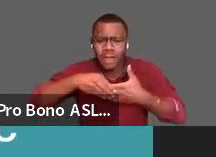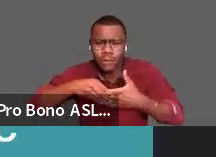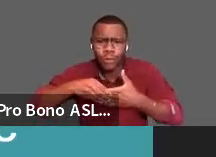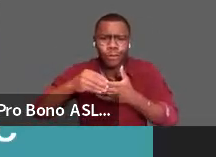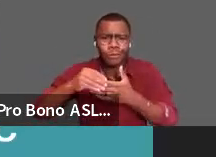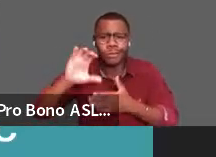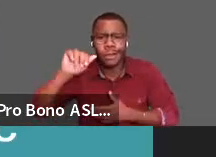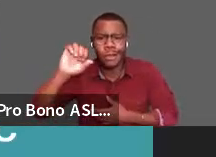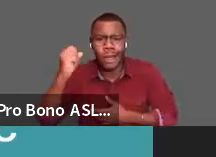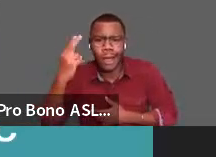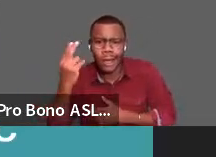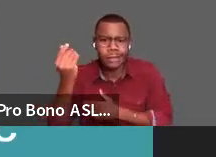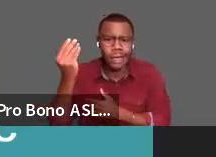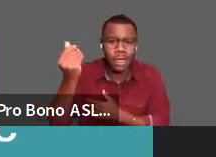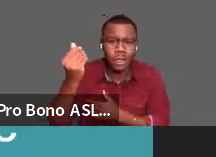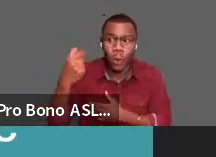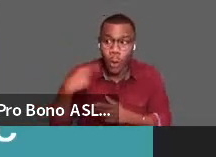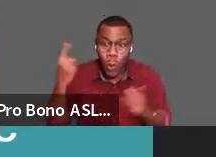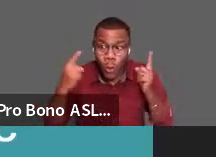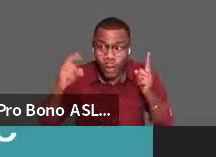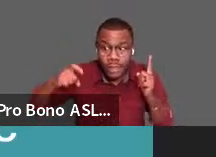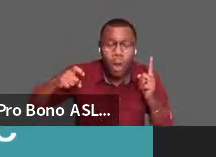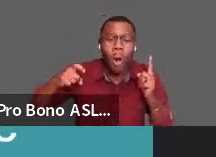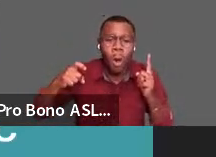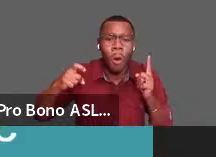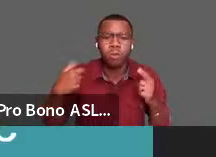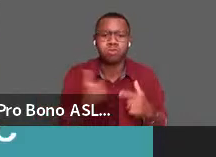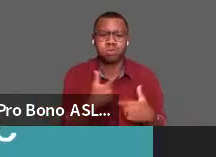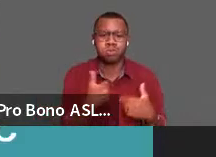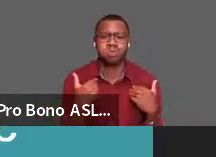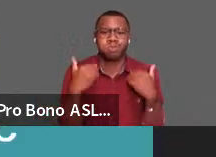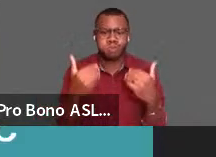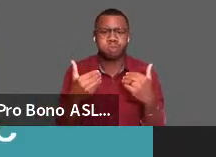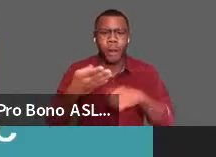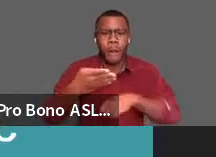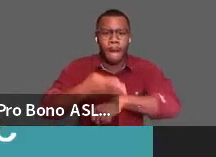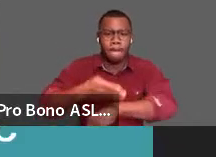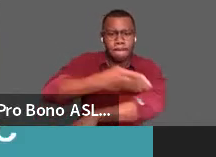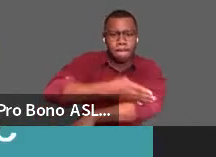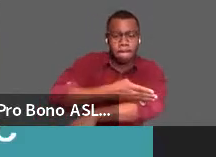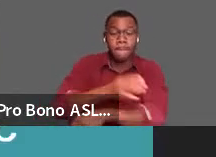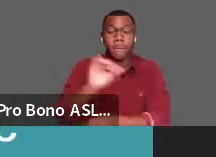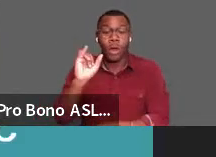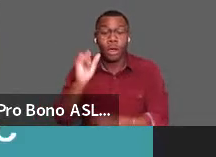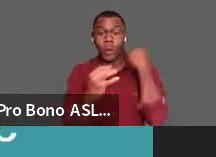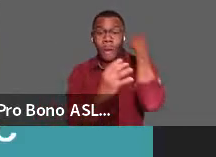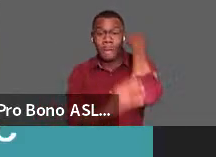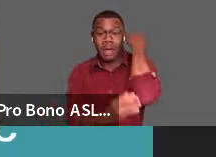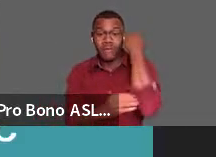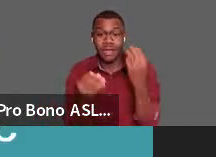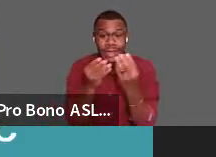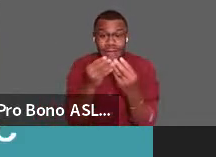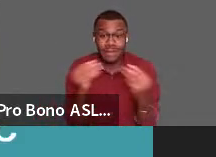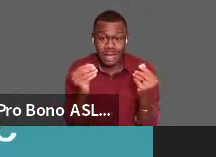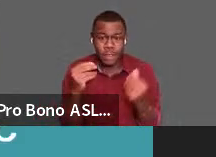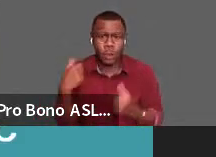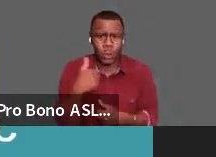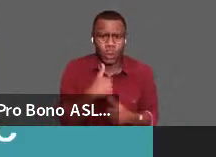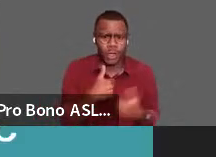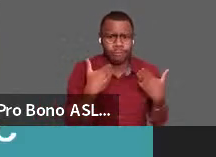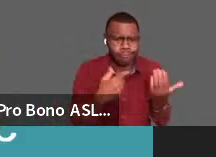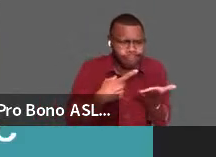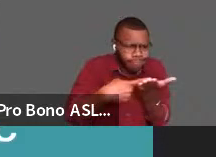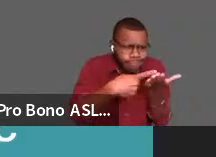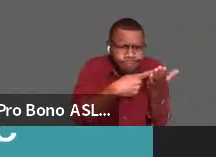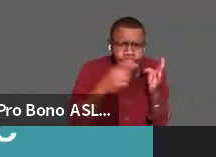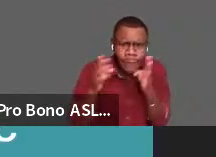up. And we've also now released the strategic plan for poverty alleviation, which I'll put in the chat. Many of you weighed in on that,